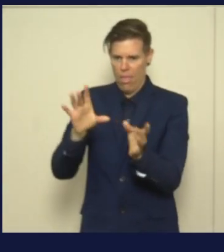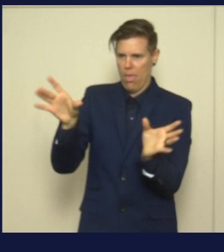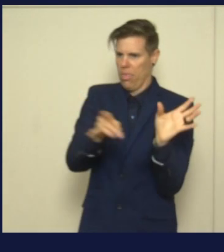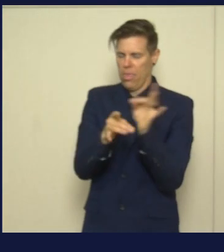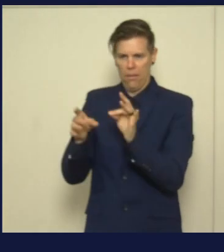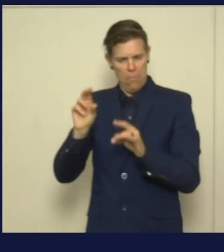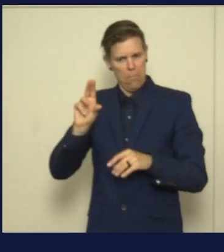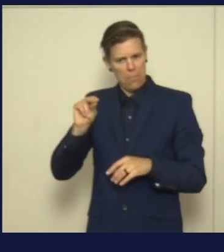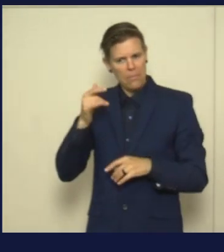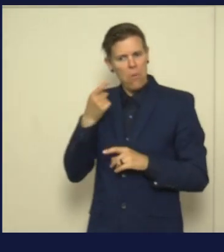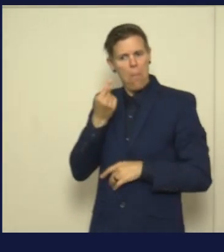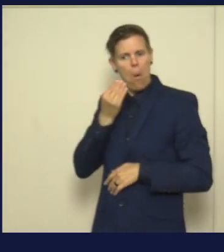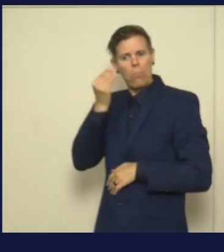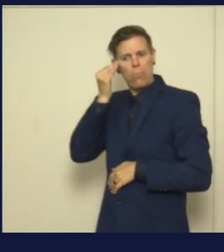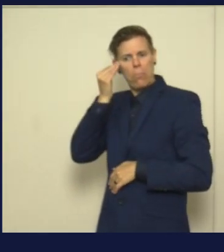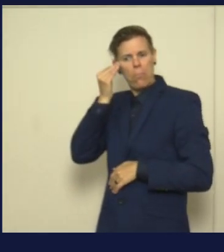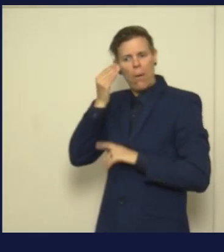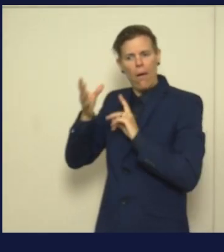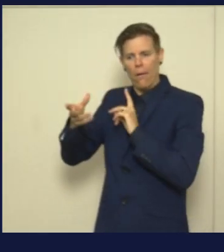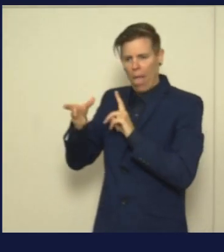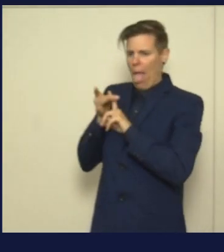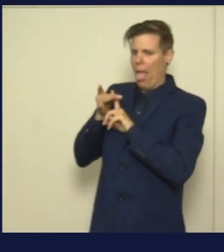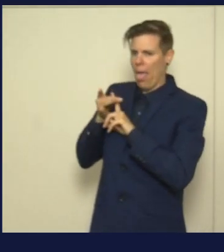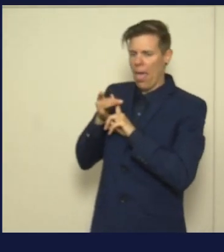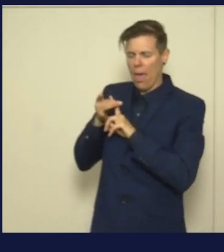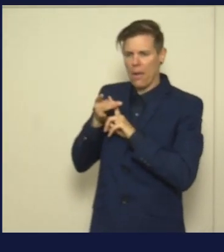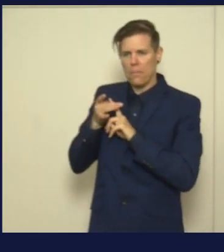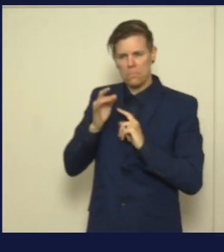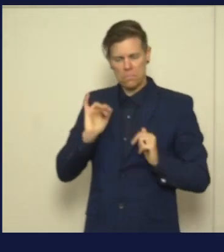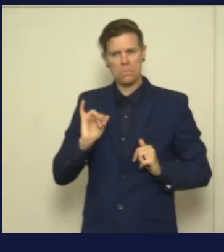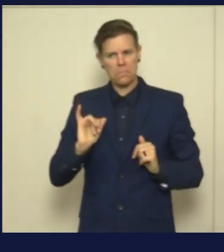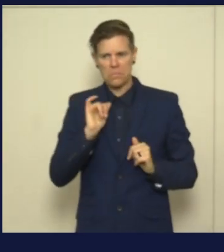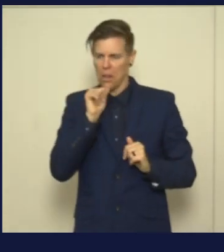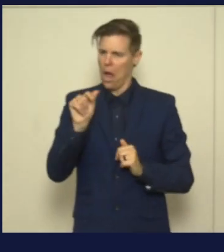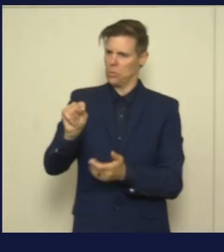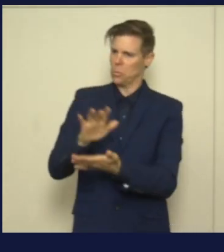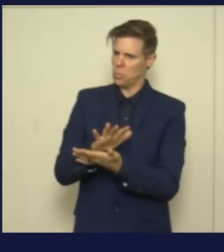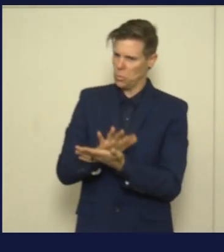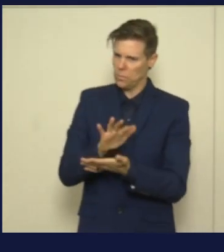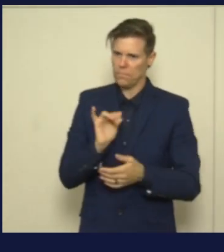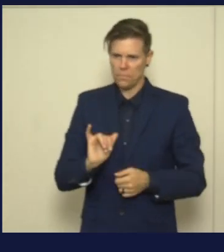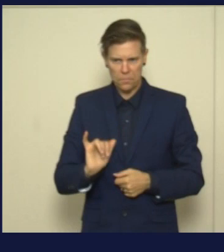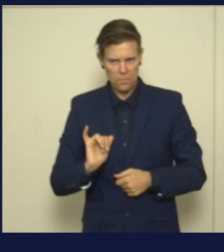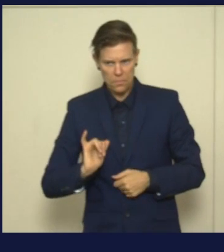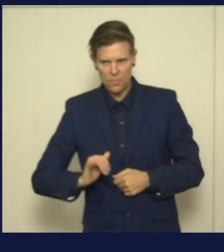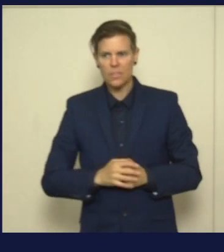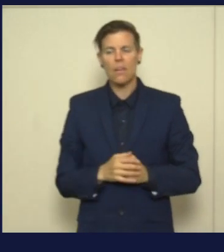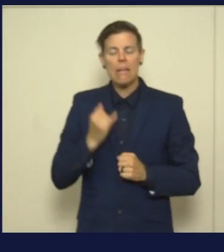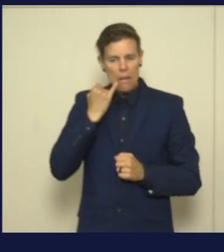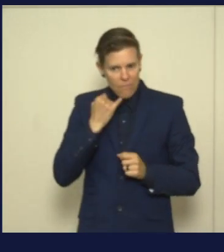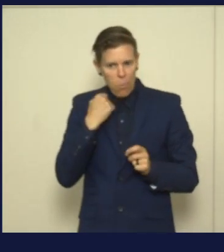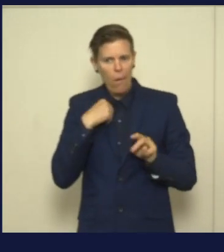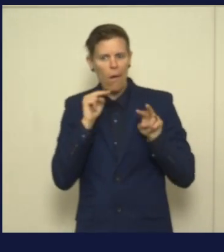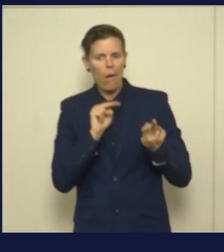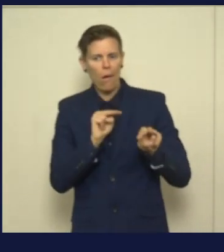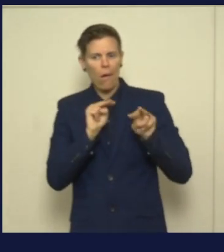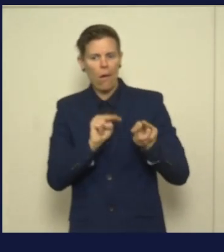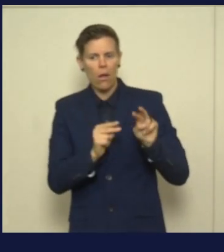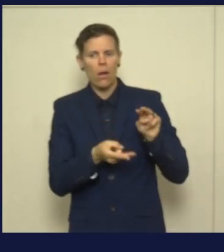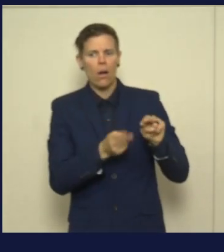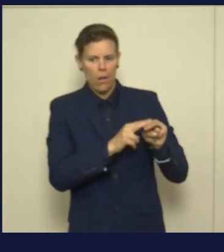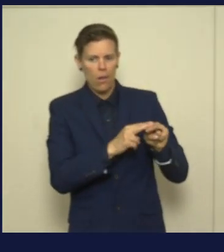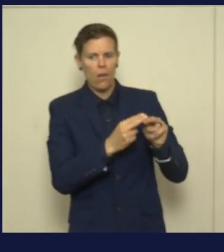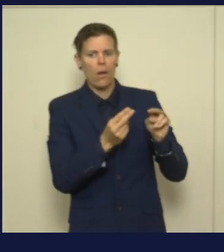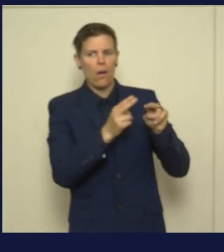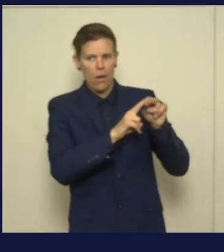again, if we're seeing increases in COVID cases, last couple of days are not